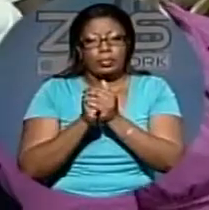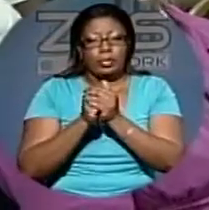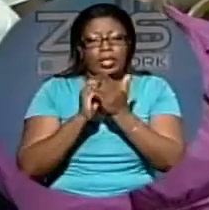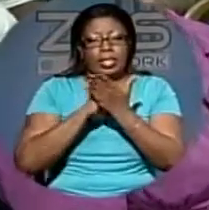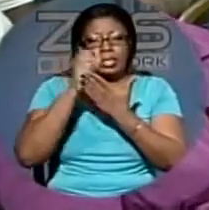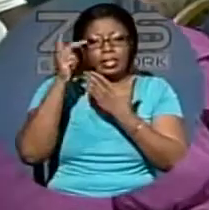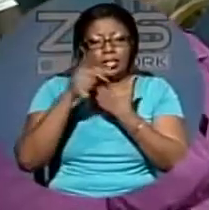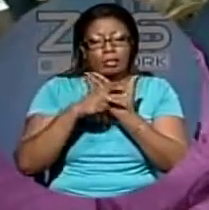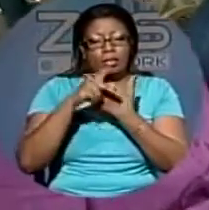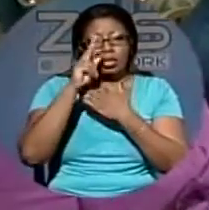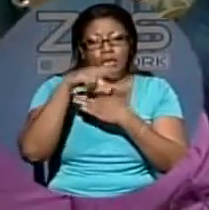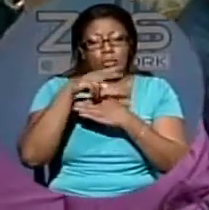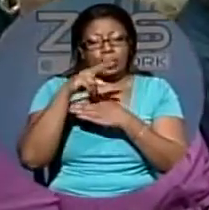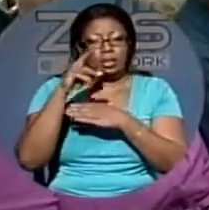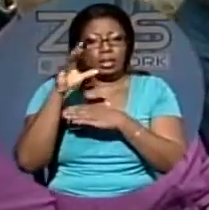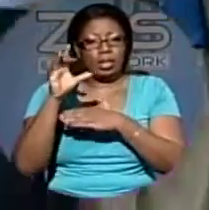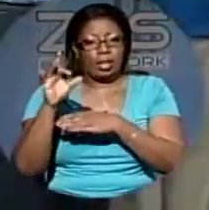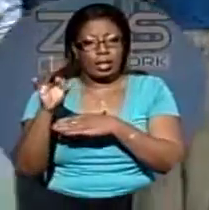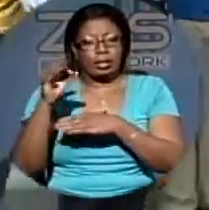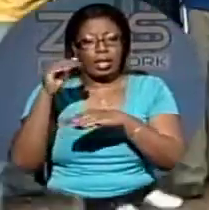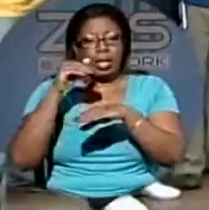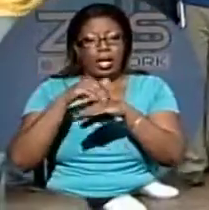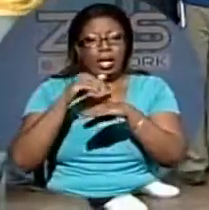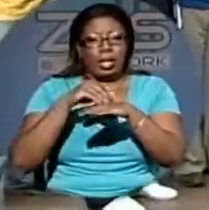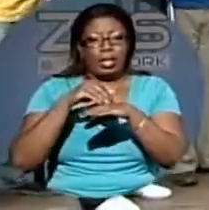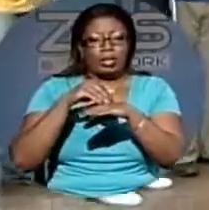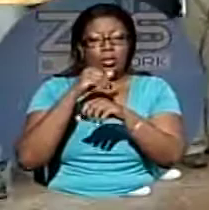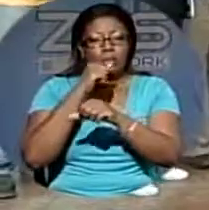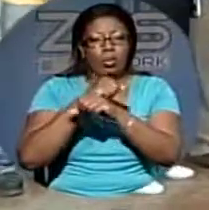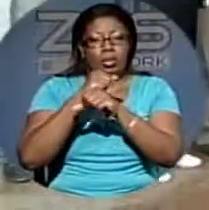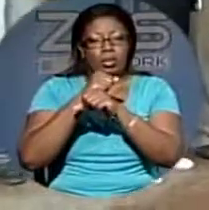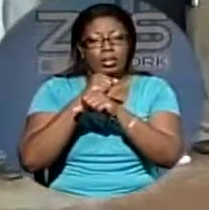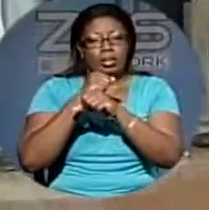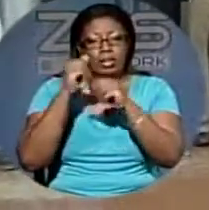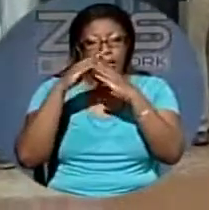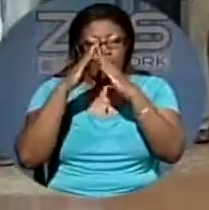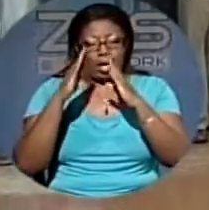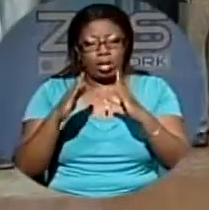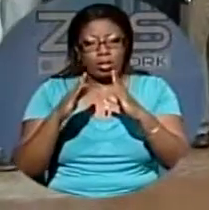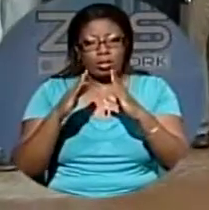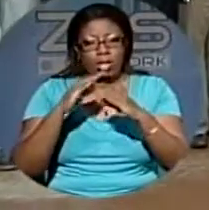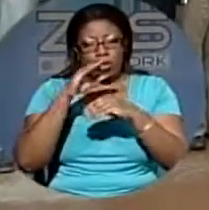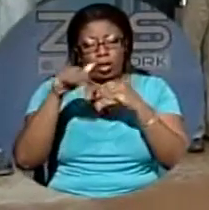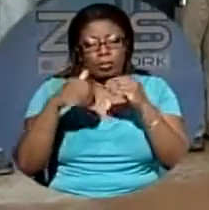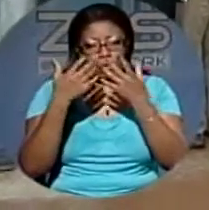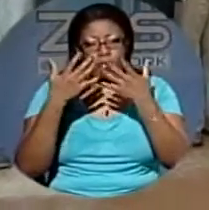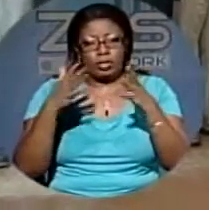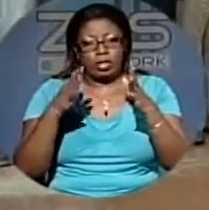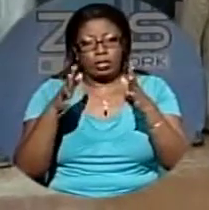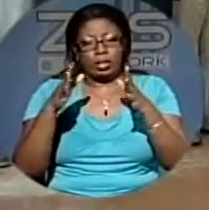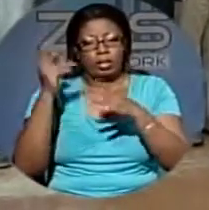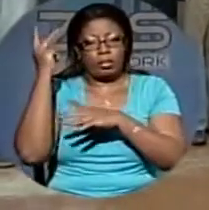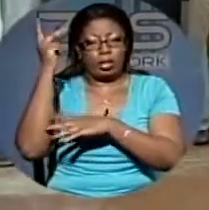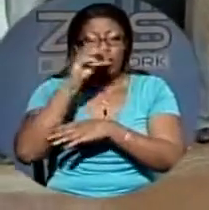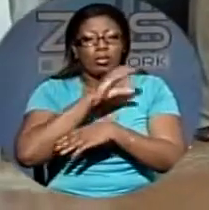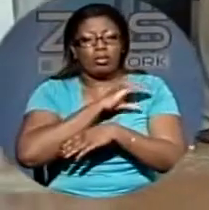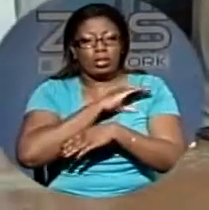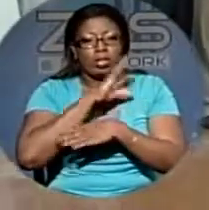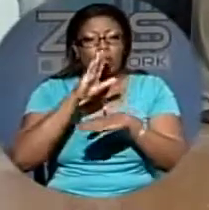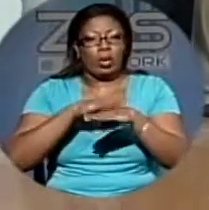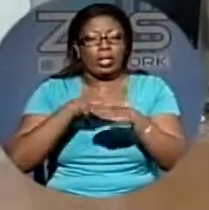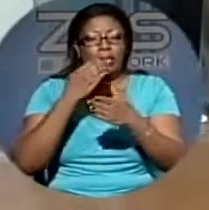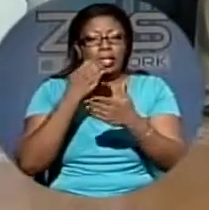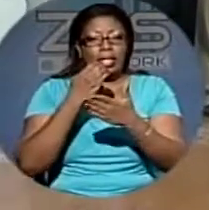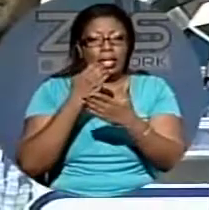28th through 30th at Workers' House and will wrap up with an address by the party's leader, Perry Christie, on the economic plan.